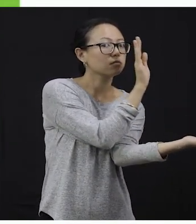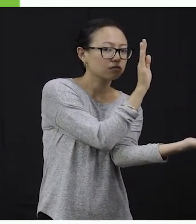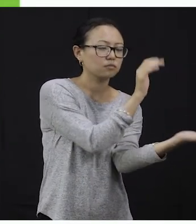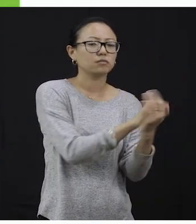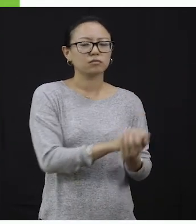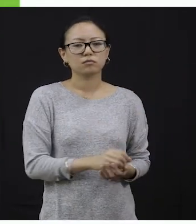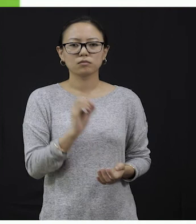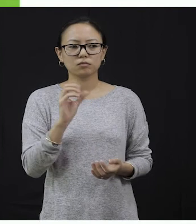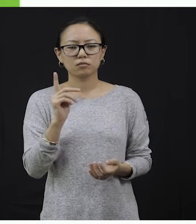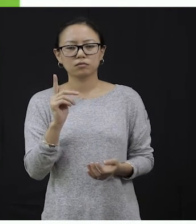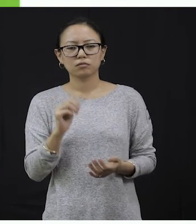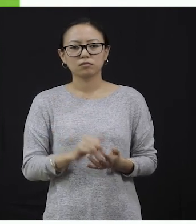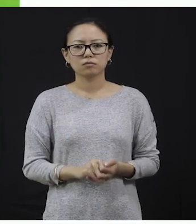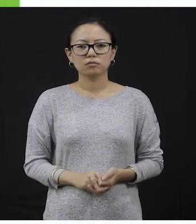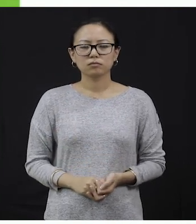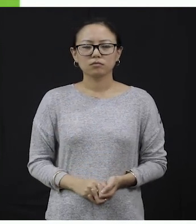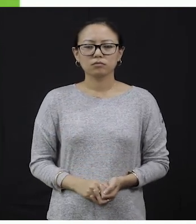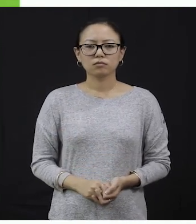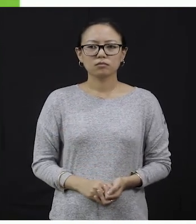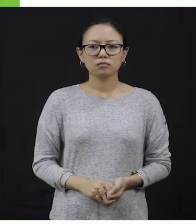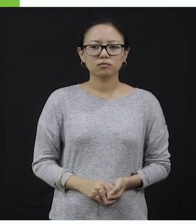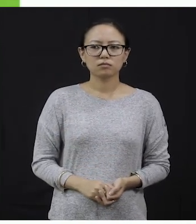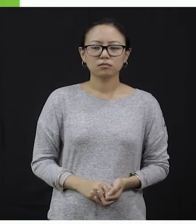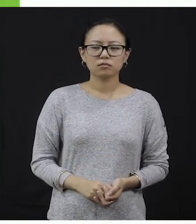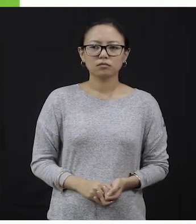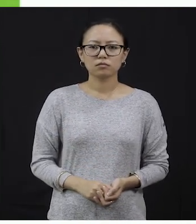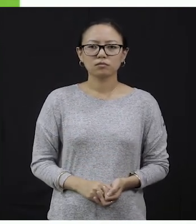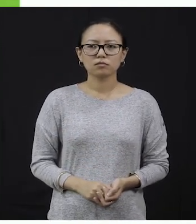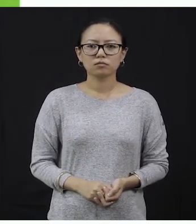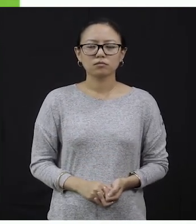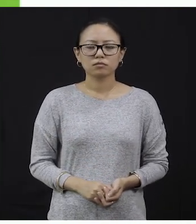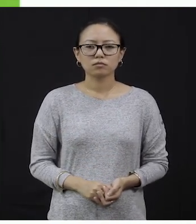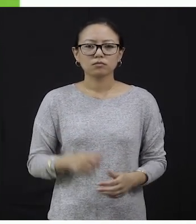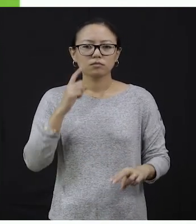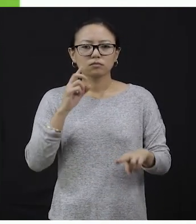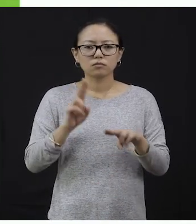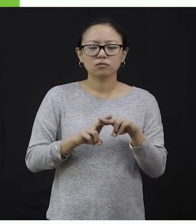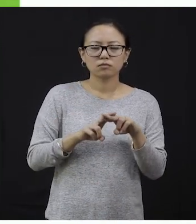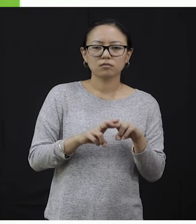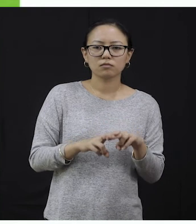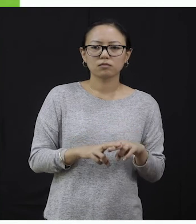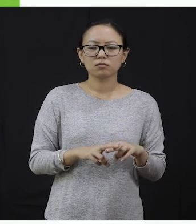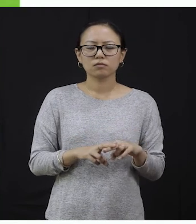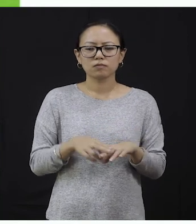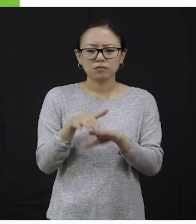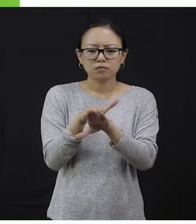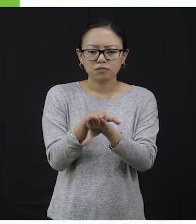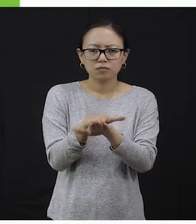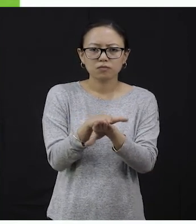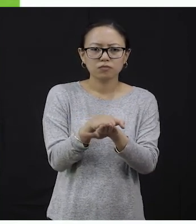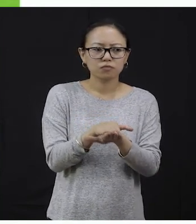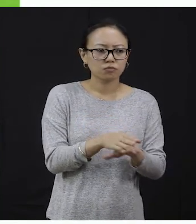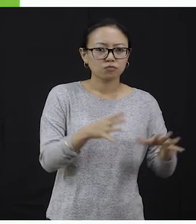Also, the one thing, see, the mouth will always open towards the bigger number of fishes, and